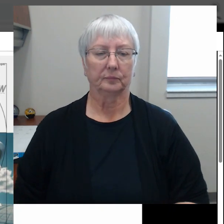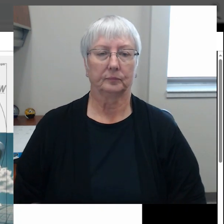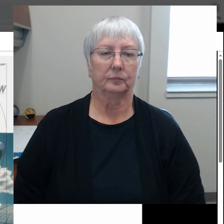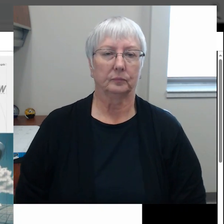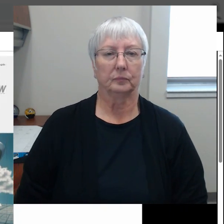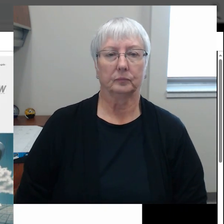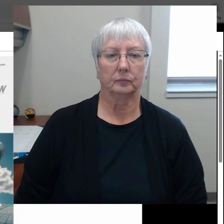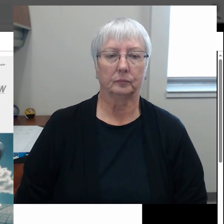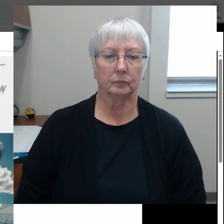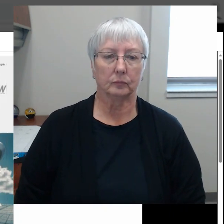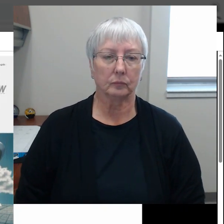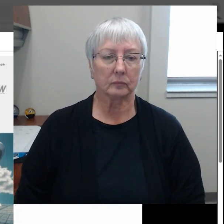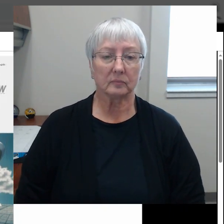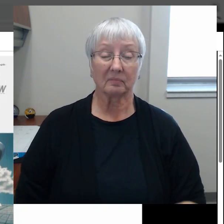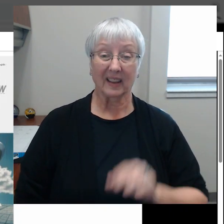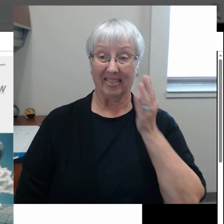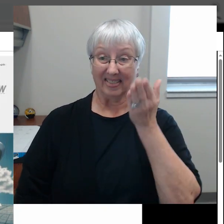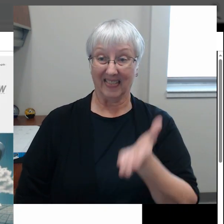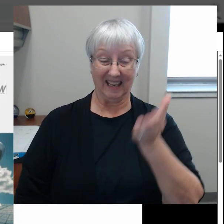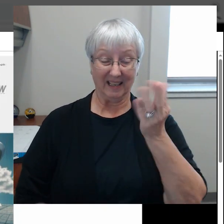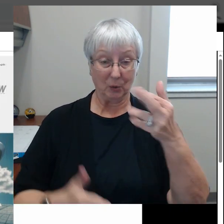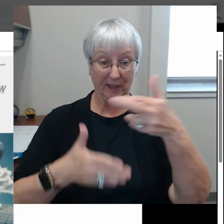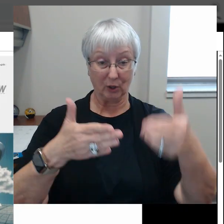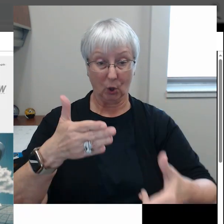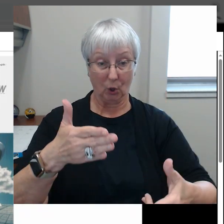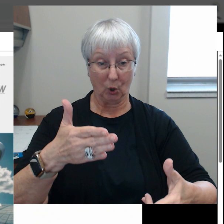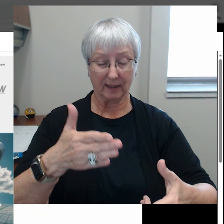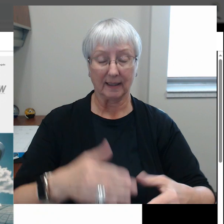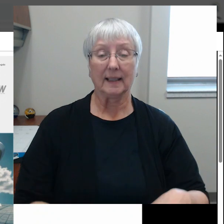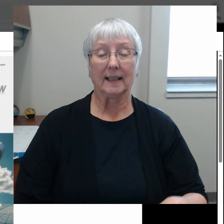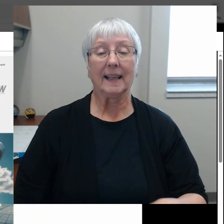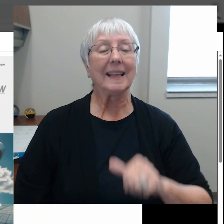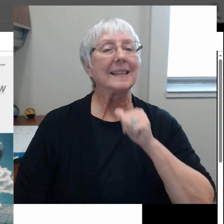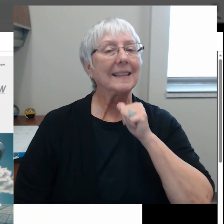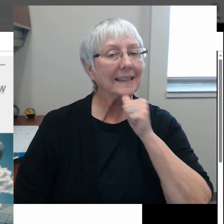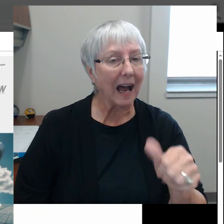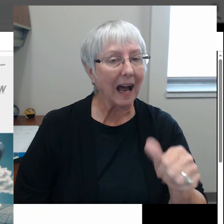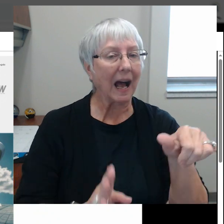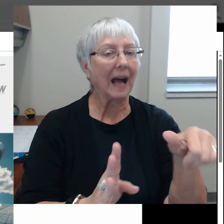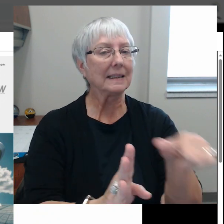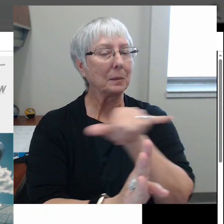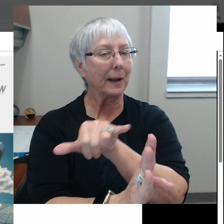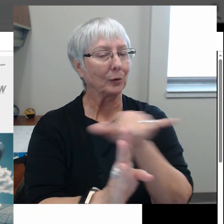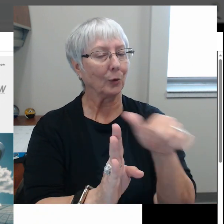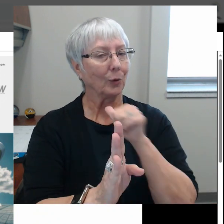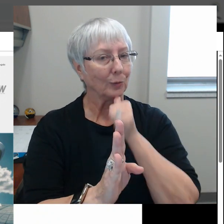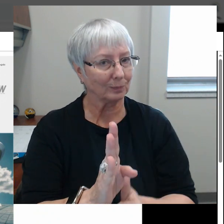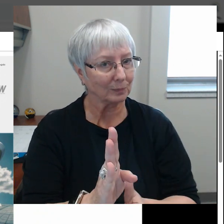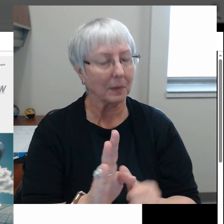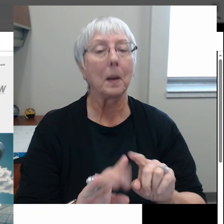grid. The result is a layout that is asymmetrical but feels balanced and